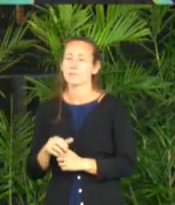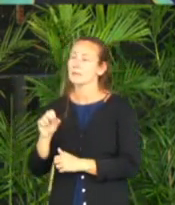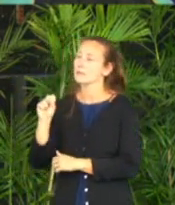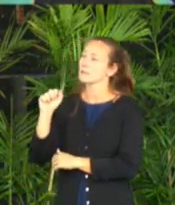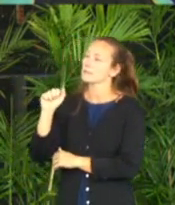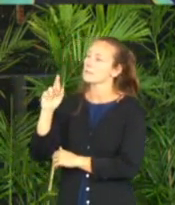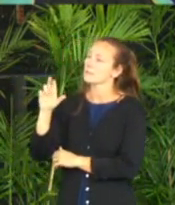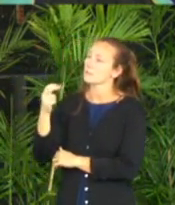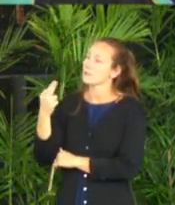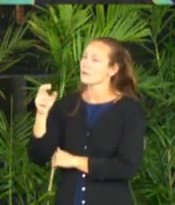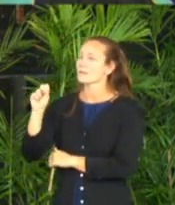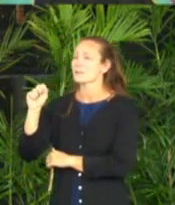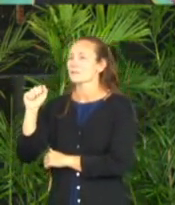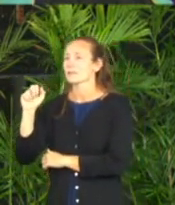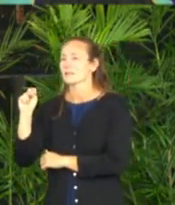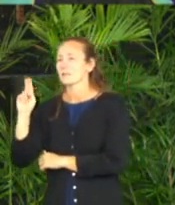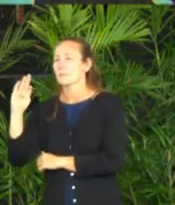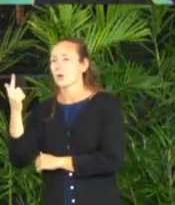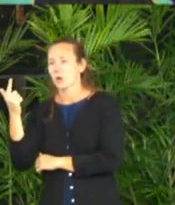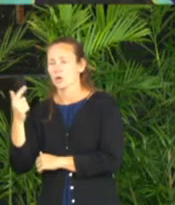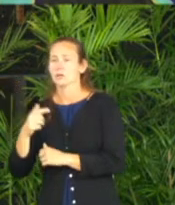Sarah Sandberg,